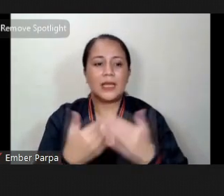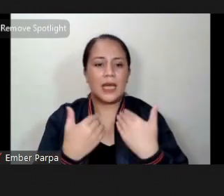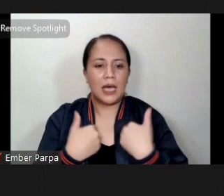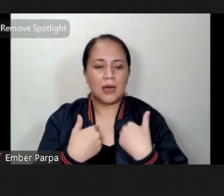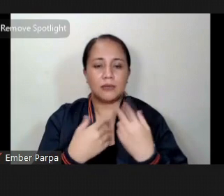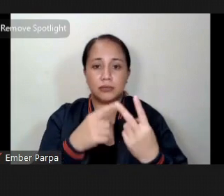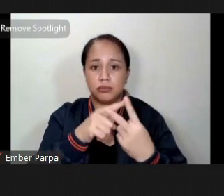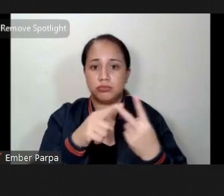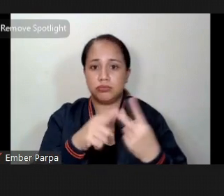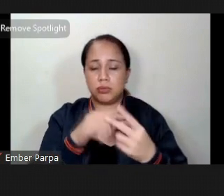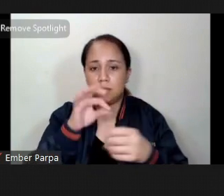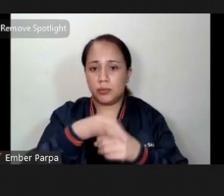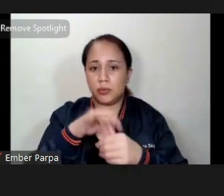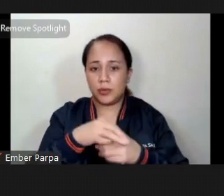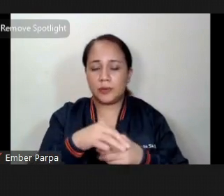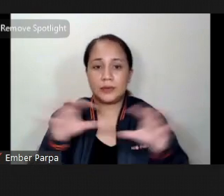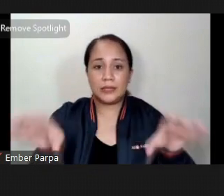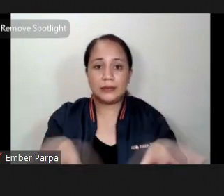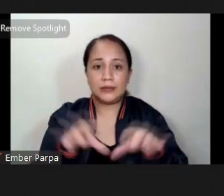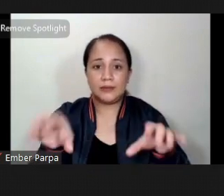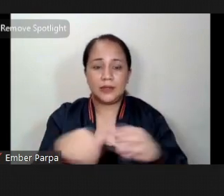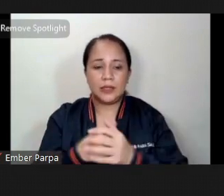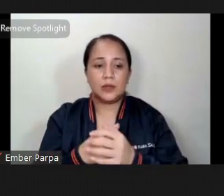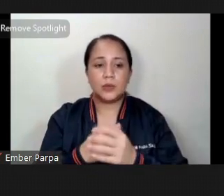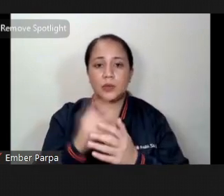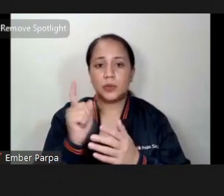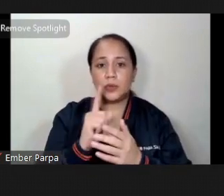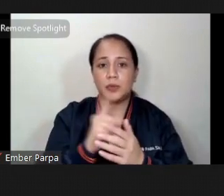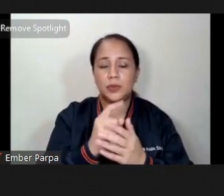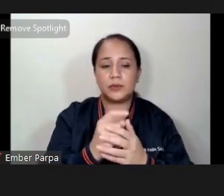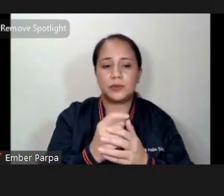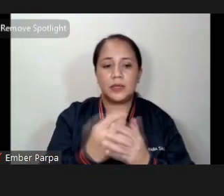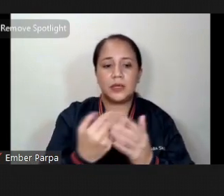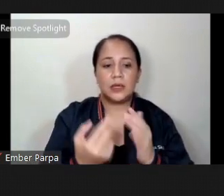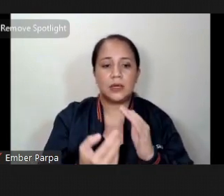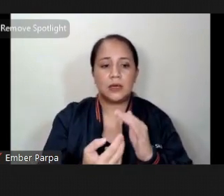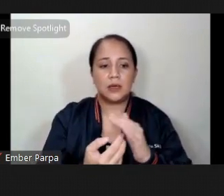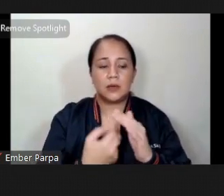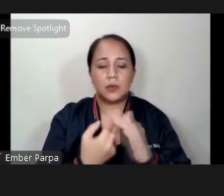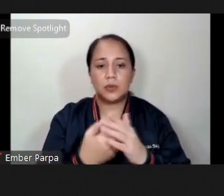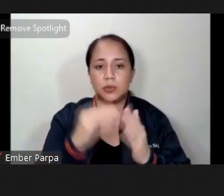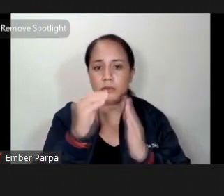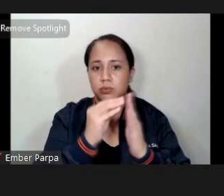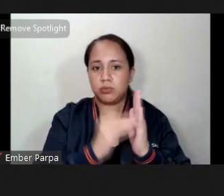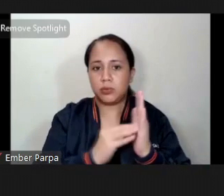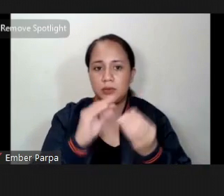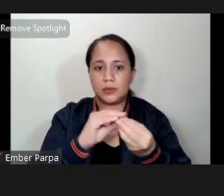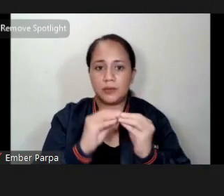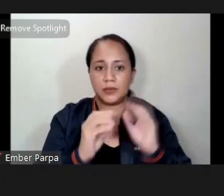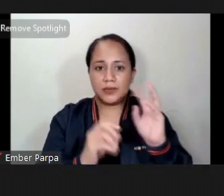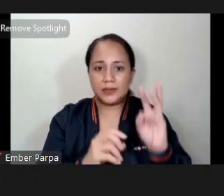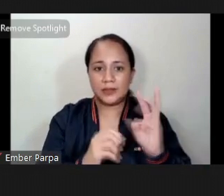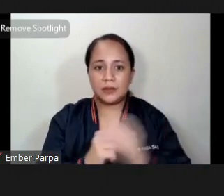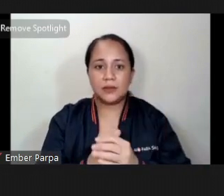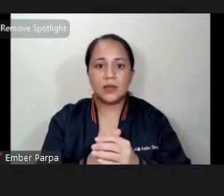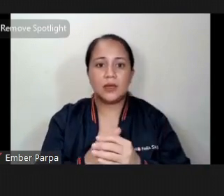dalawang programa o activities na under sa Component number 6. Una po ay ang